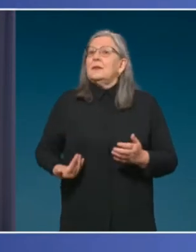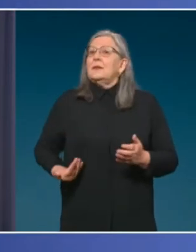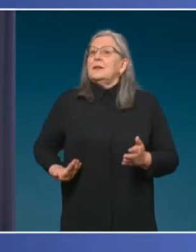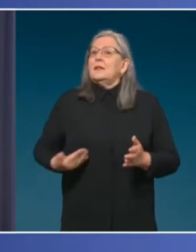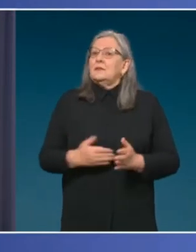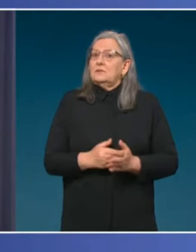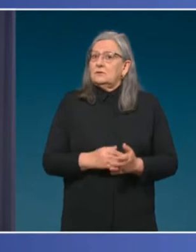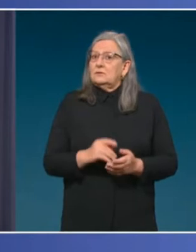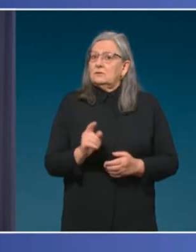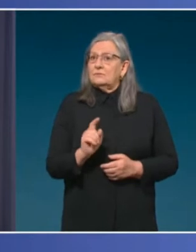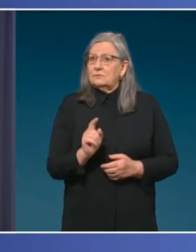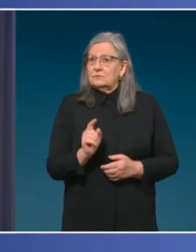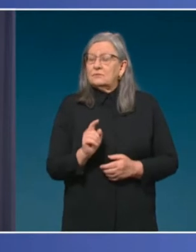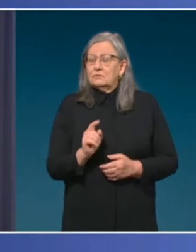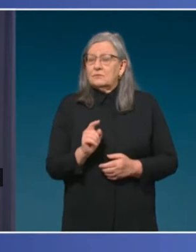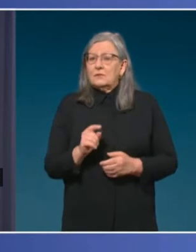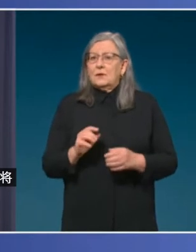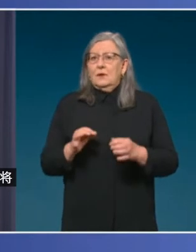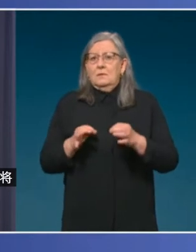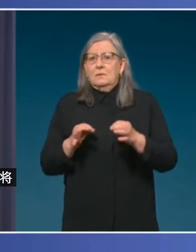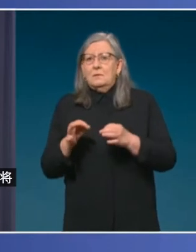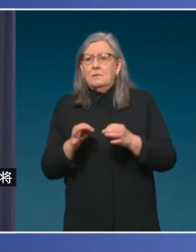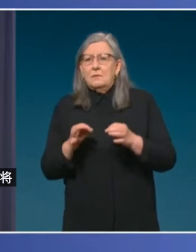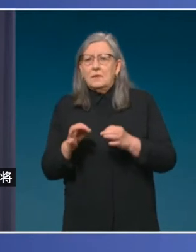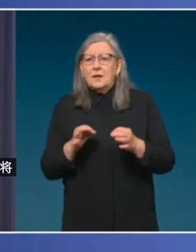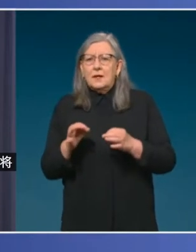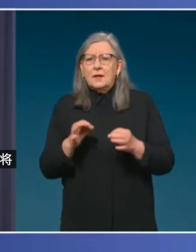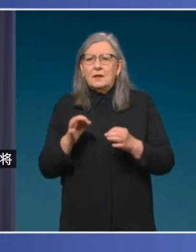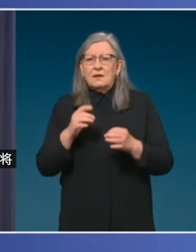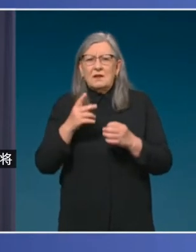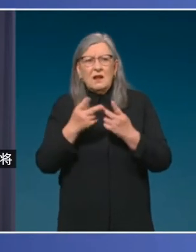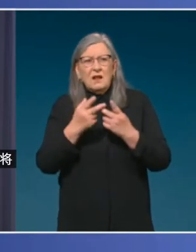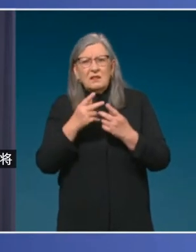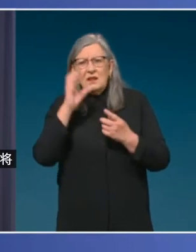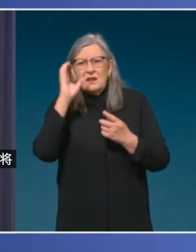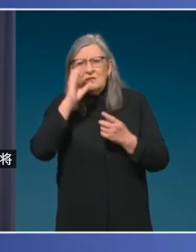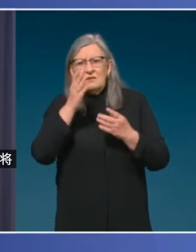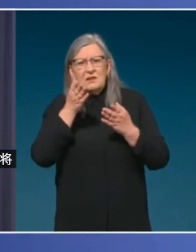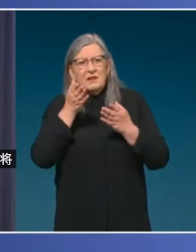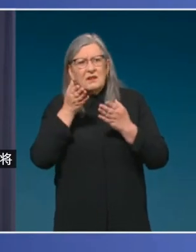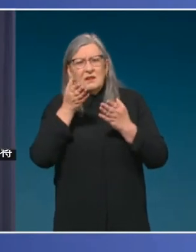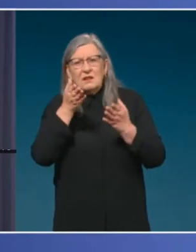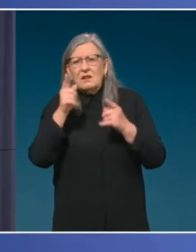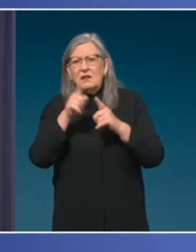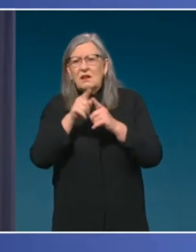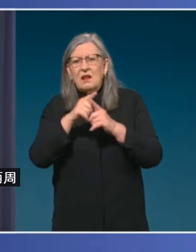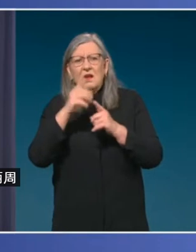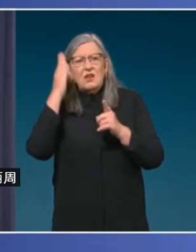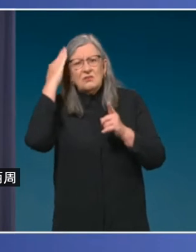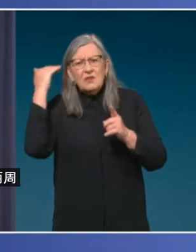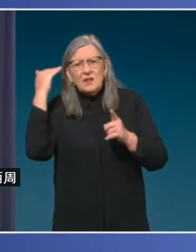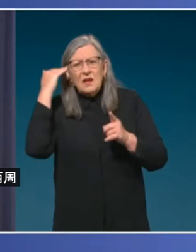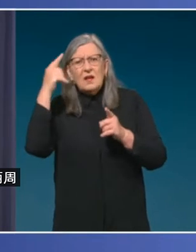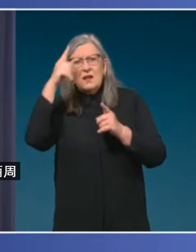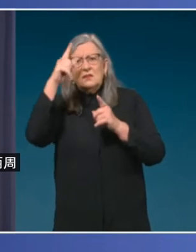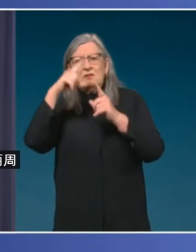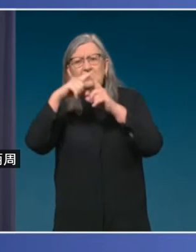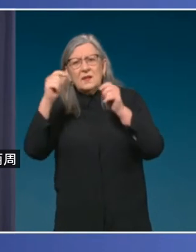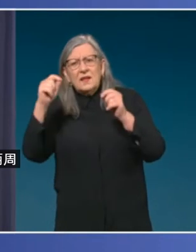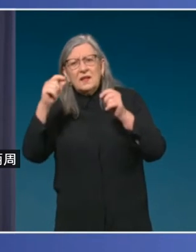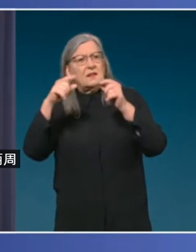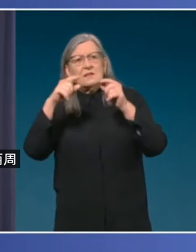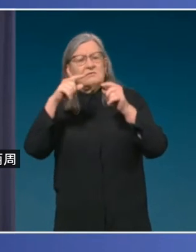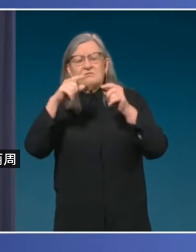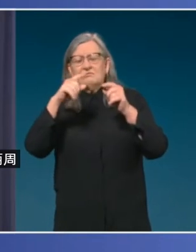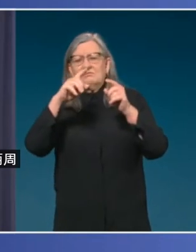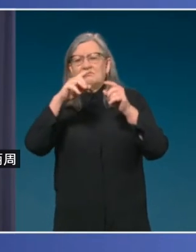were going to open with Korea and Japan will now be put back by 2 weeks, paused by 2 weeks from the 1st to the 15th of